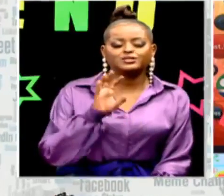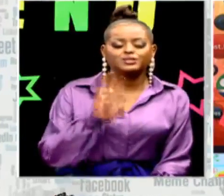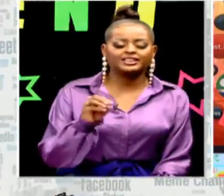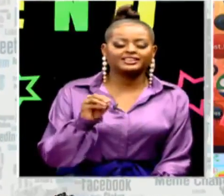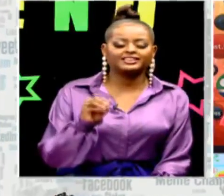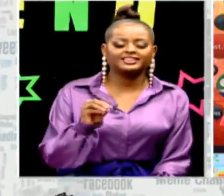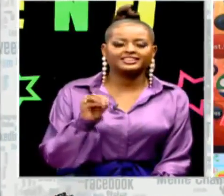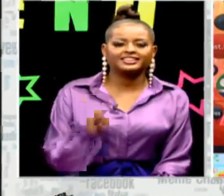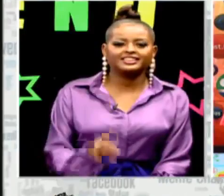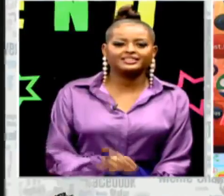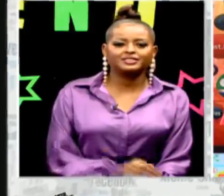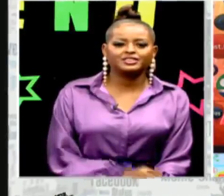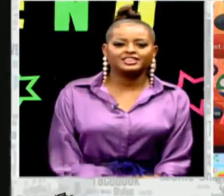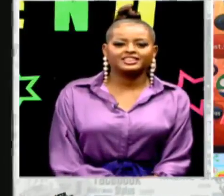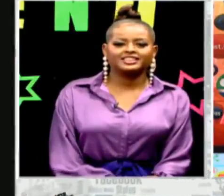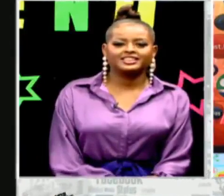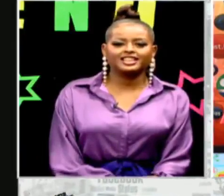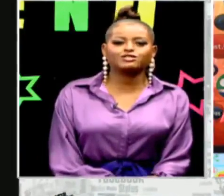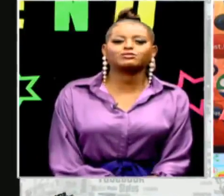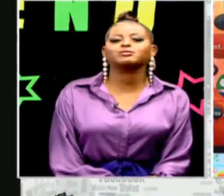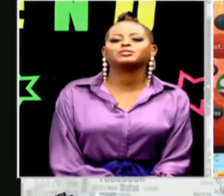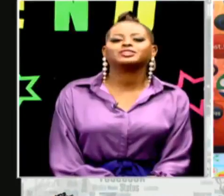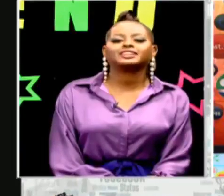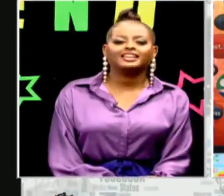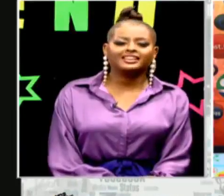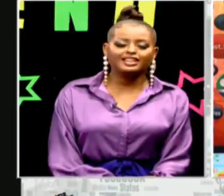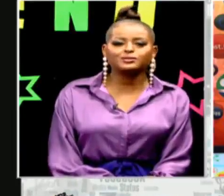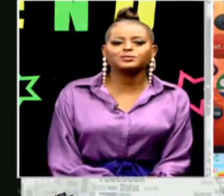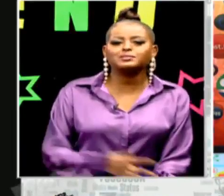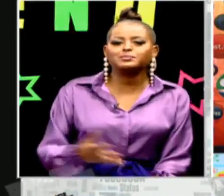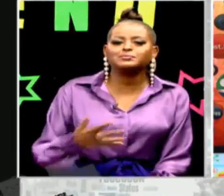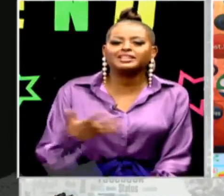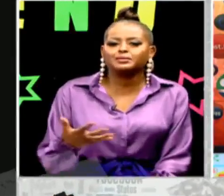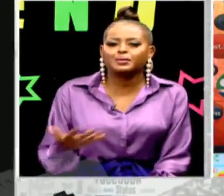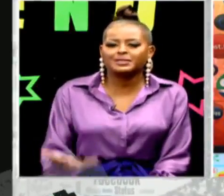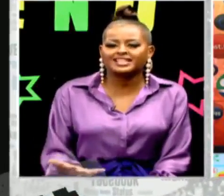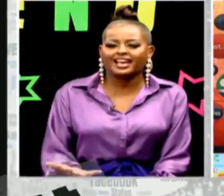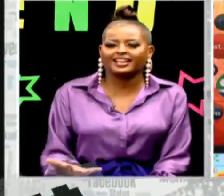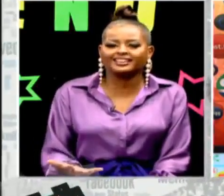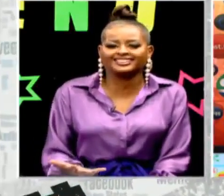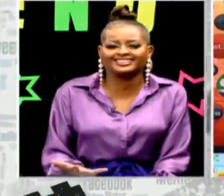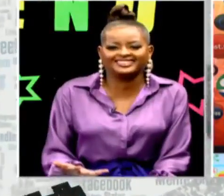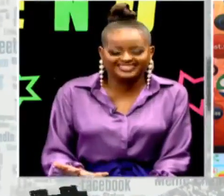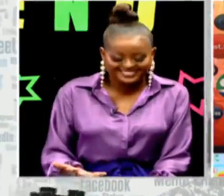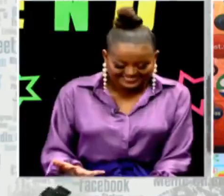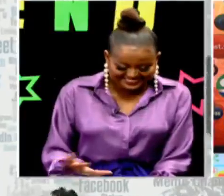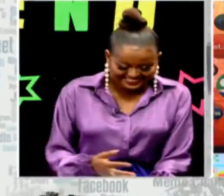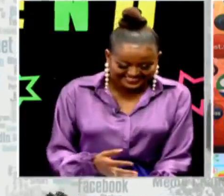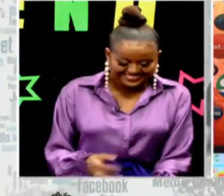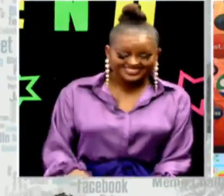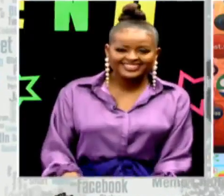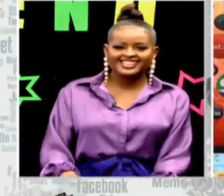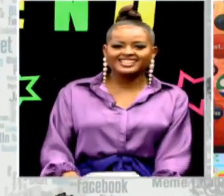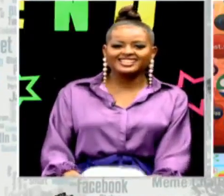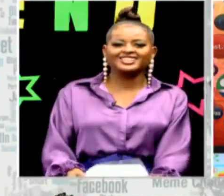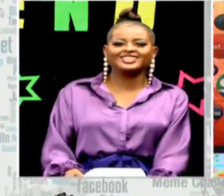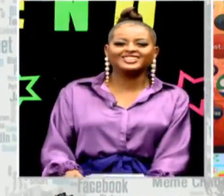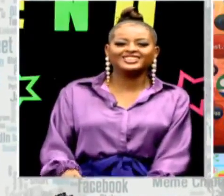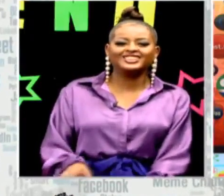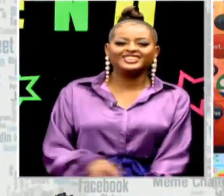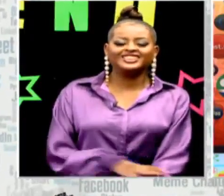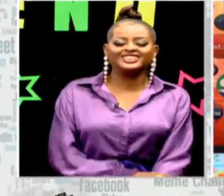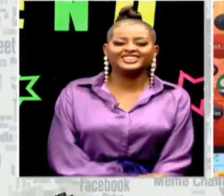one pesa jazz and a juice in you're happy to see it. Thank you. Kwa sababu mimi kama pesa. Well, if my friends